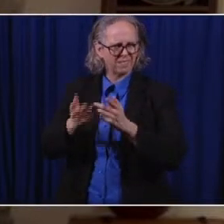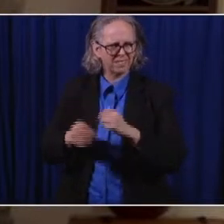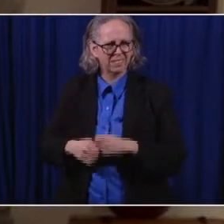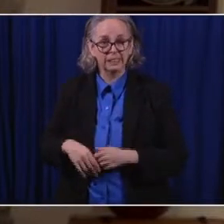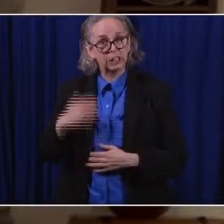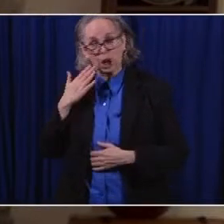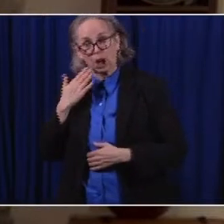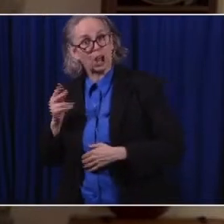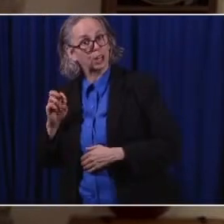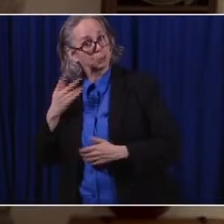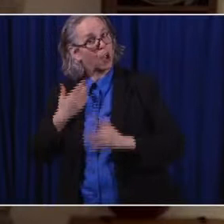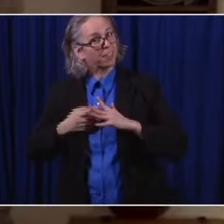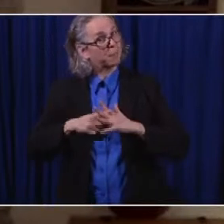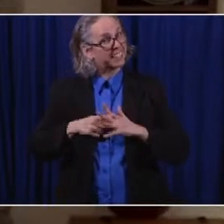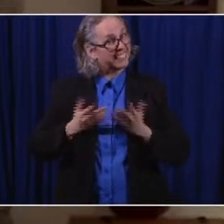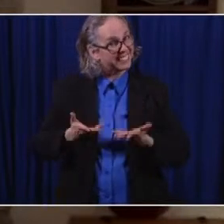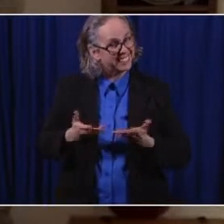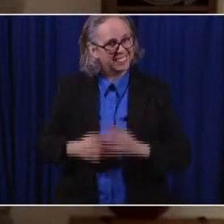to go.